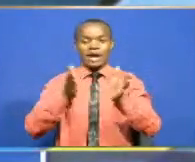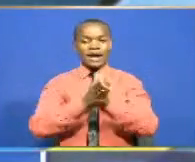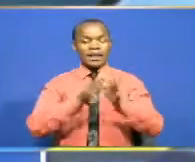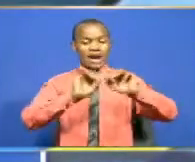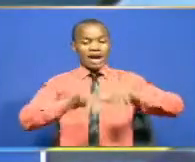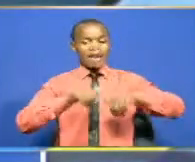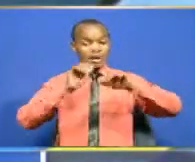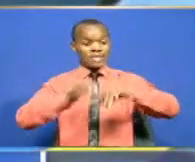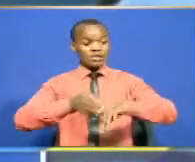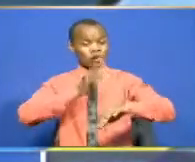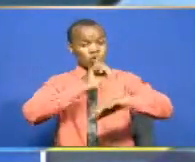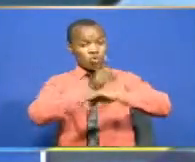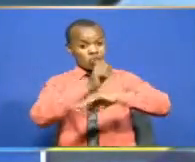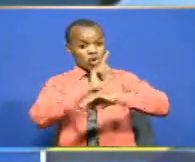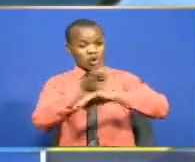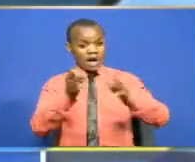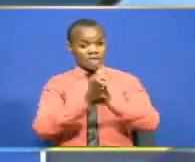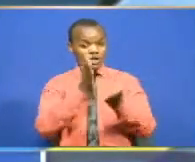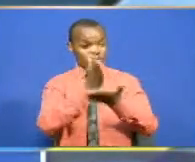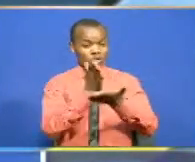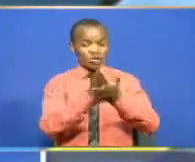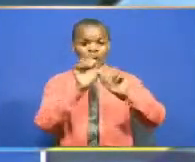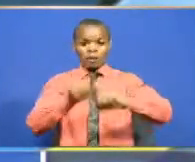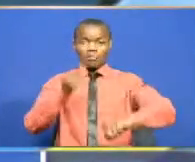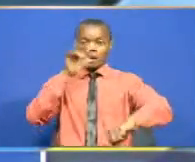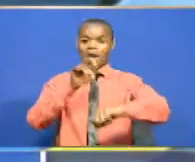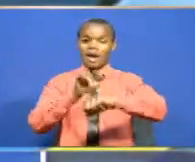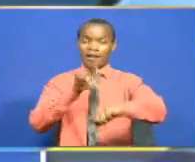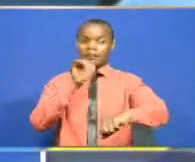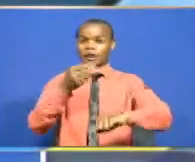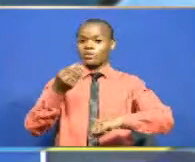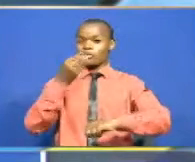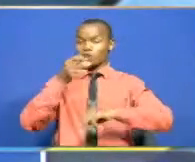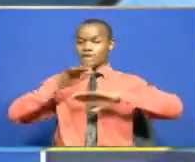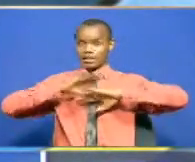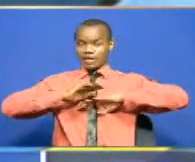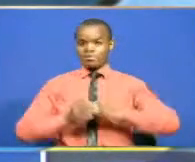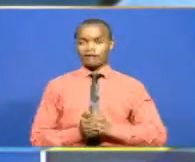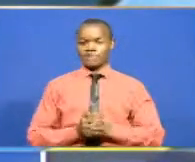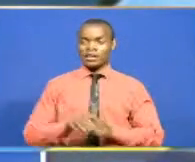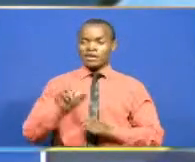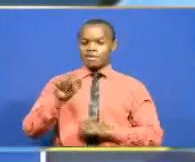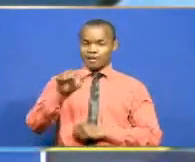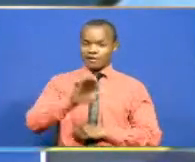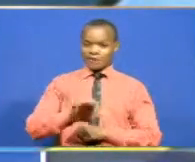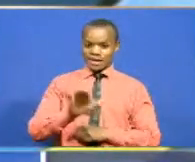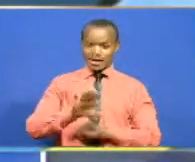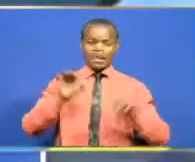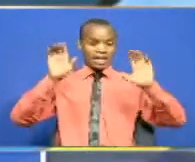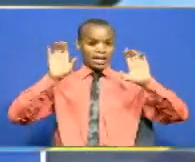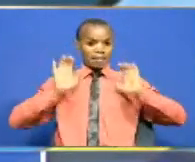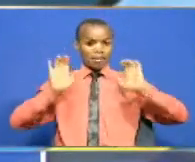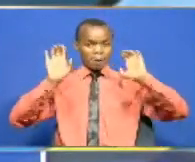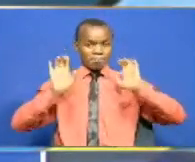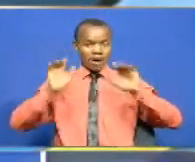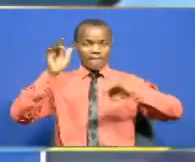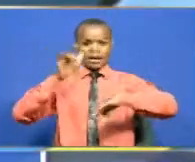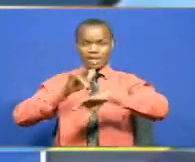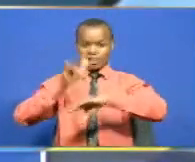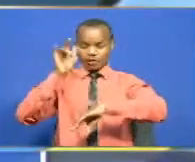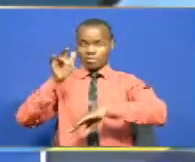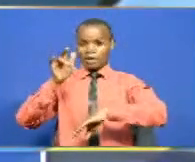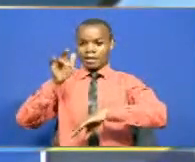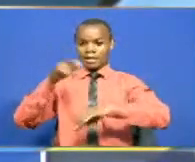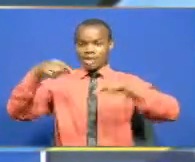warned as threatening food security in the Horn of Africa region. Five regions in Ethiopia are greatly affected by the